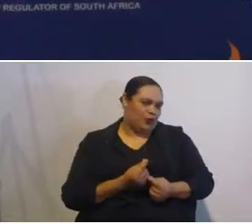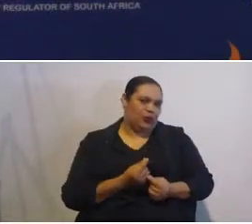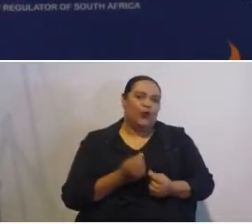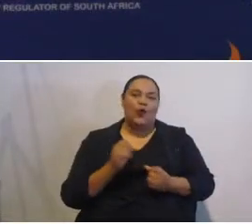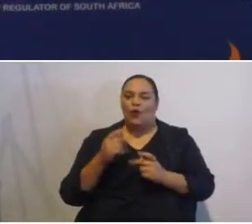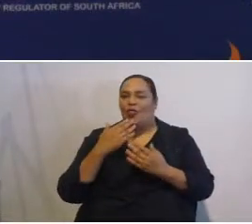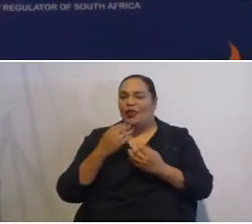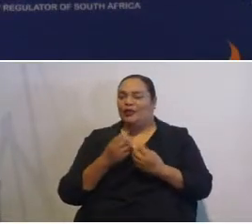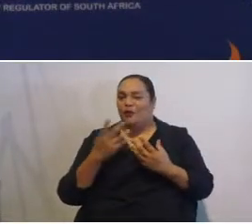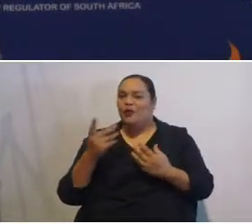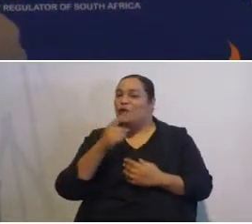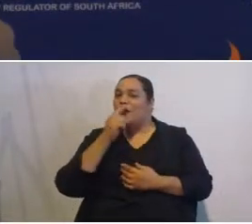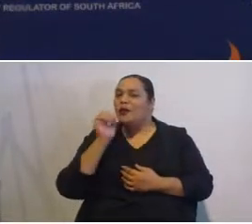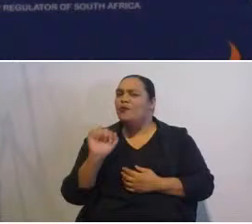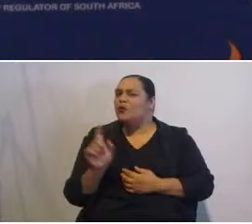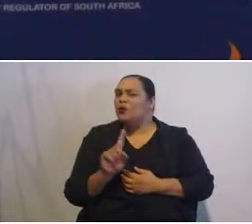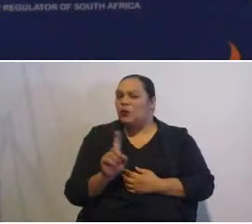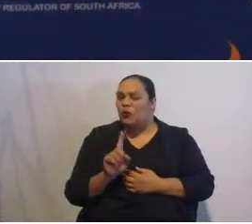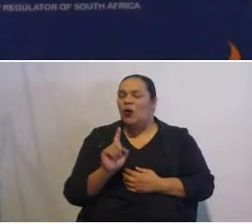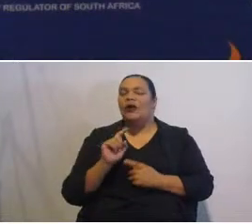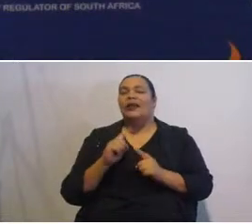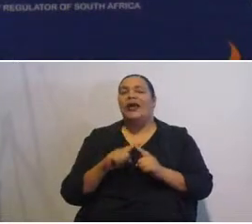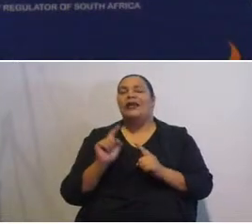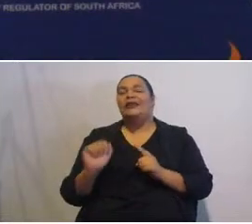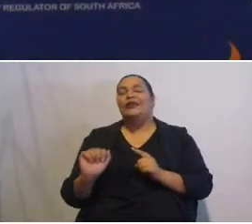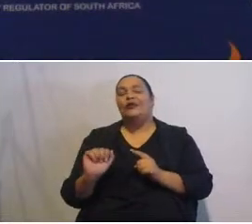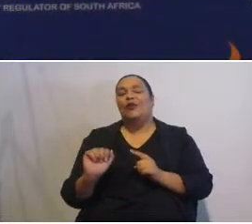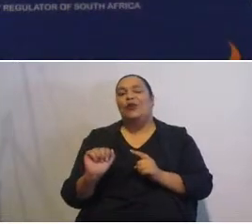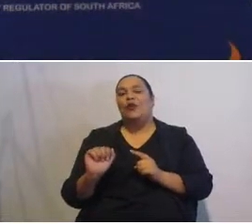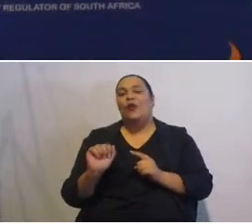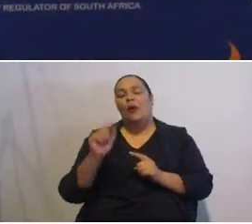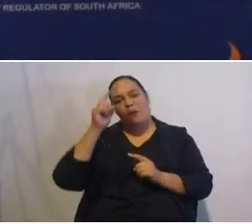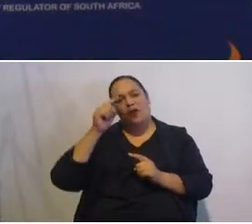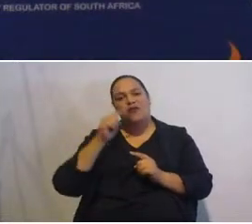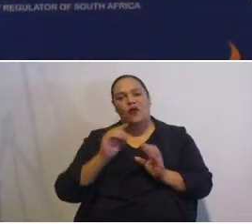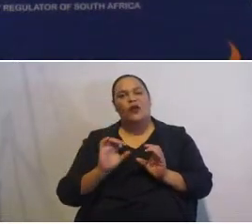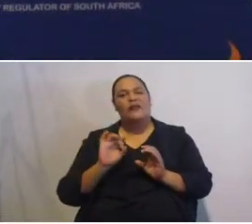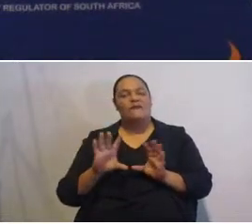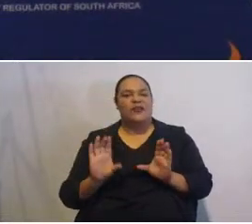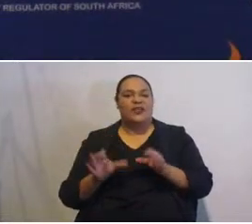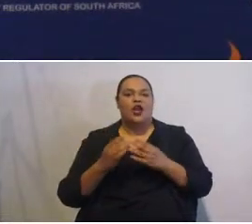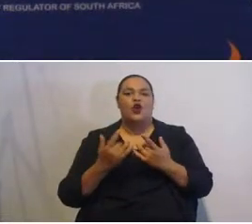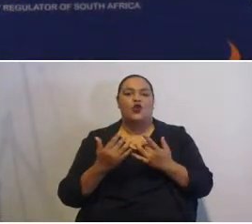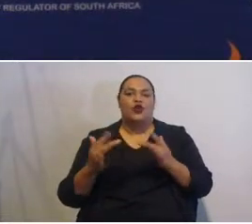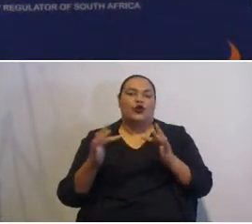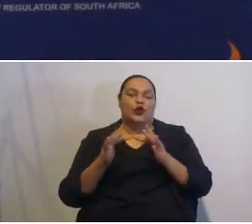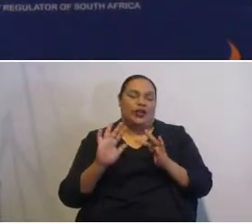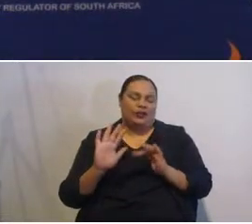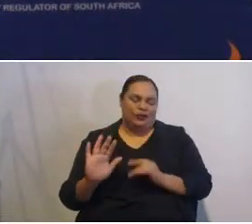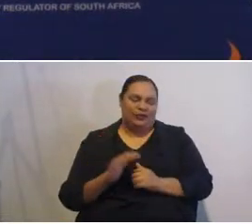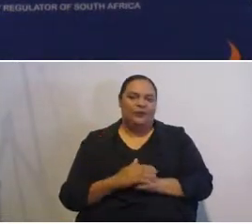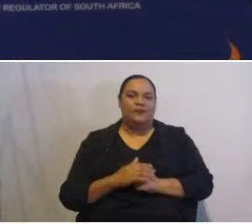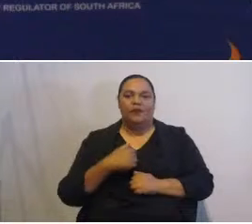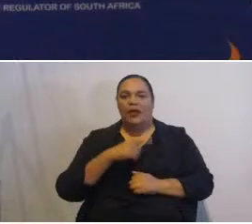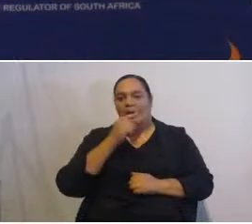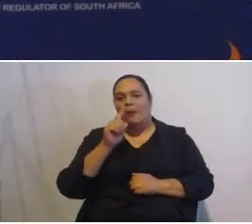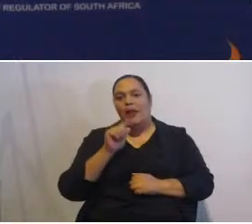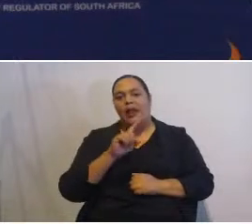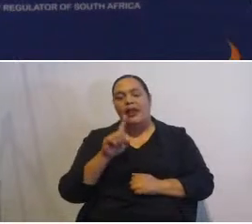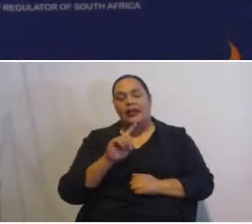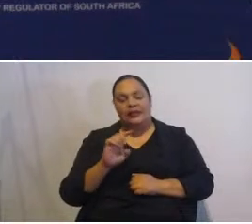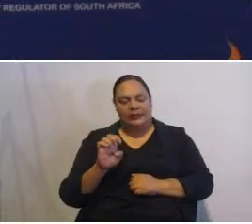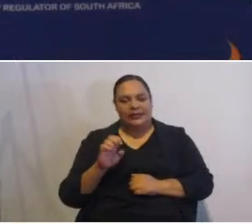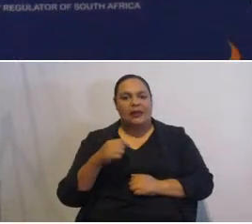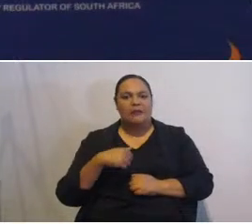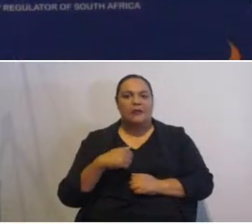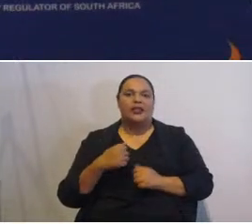right, thank you very much. Please state your name and your portfolio at Green Connection. Liziwe McDade,